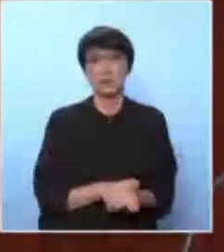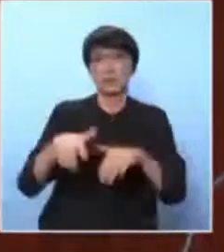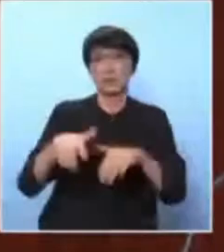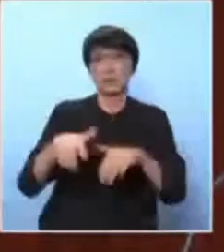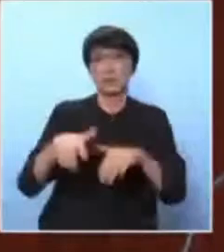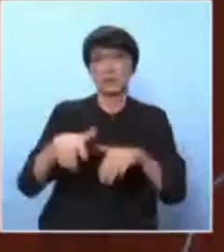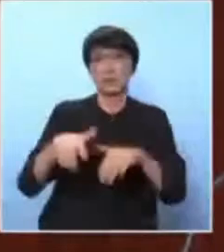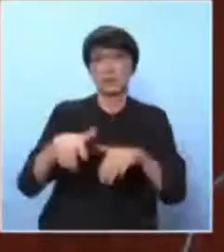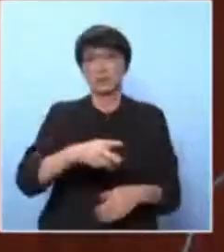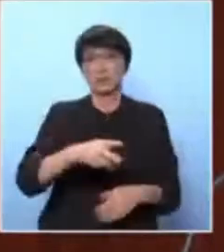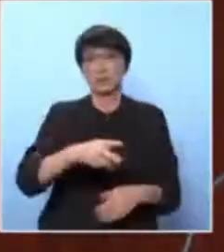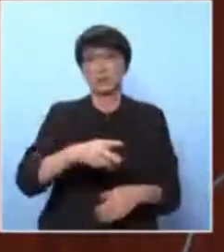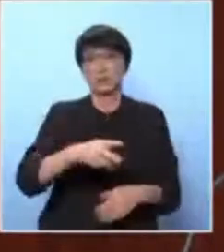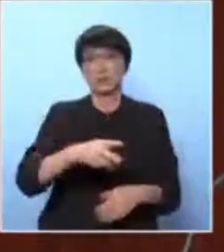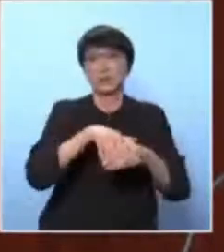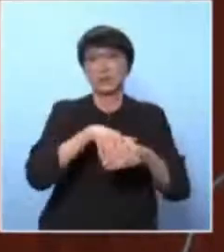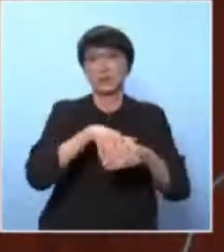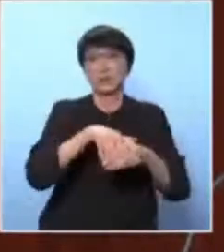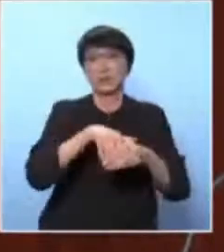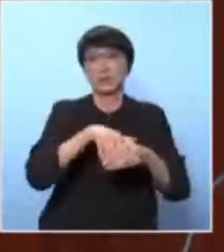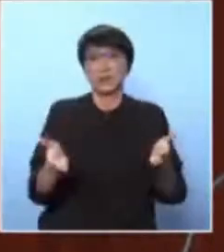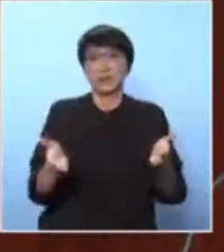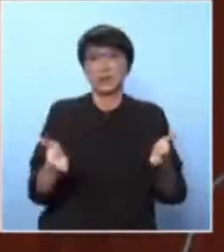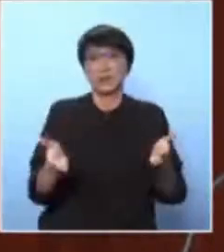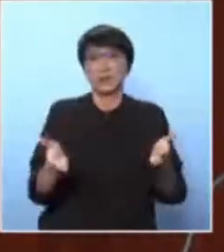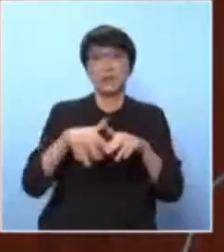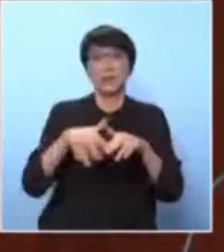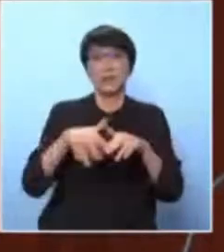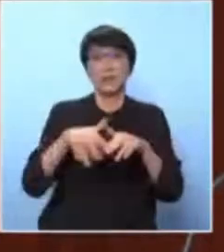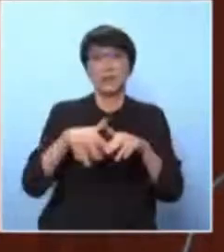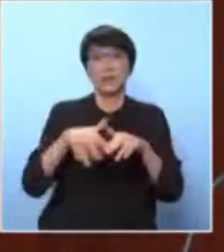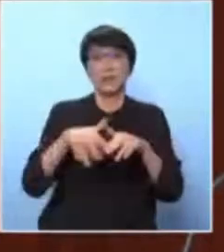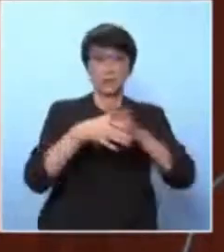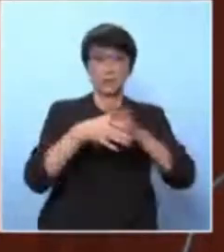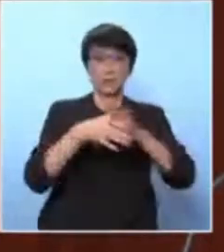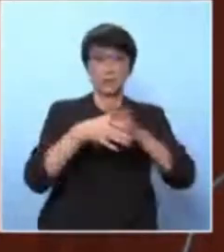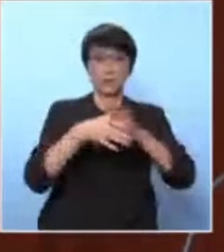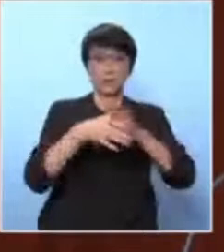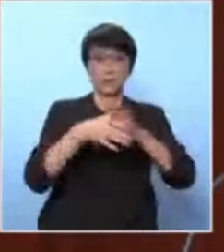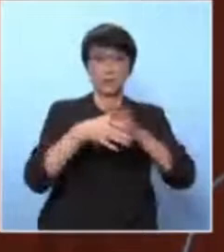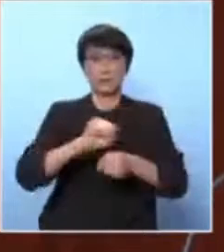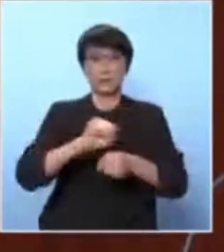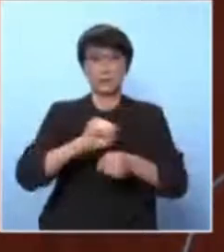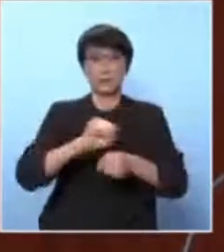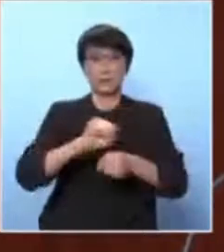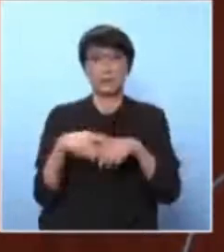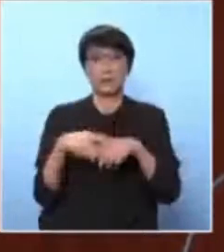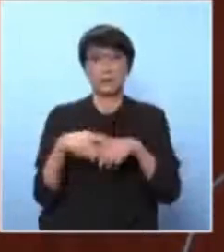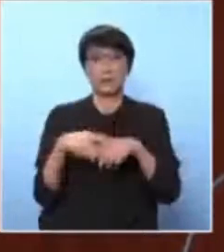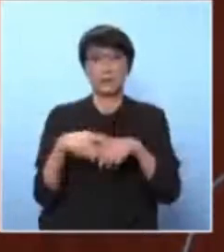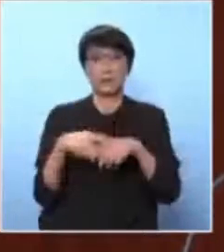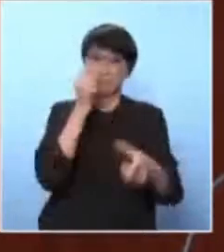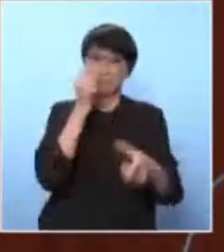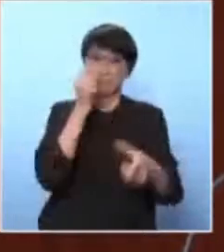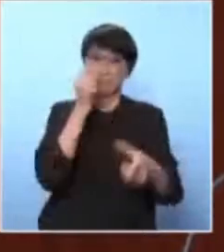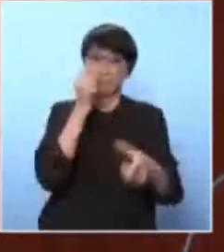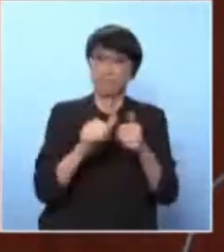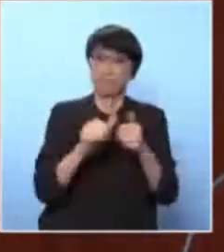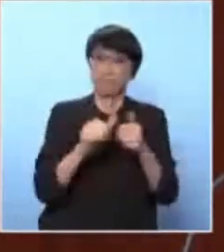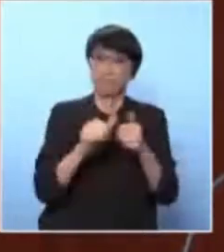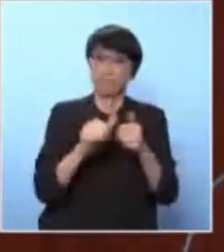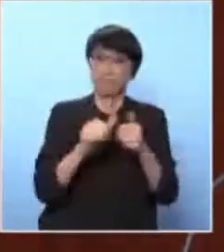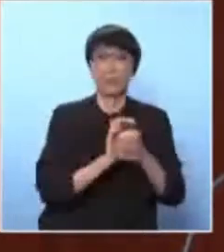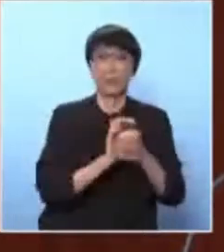local Klansman associations to organize activities promoting hometown culture. The scheme aims to deepen the